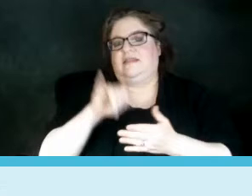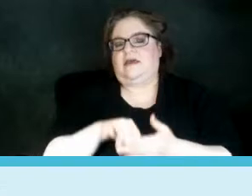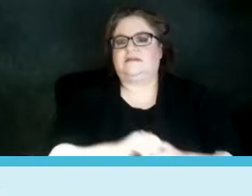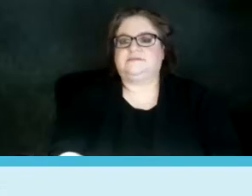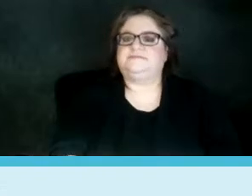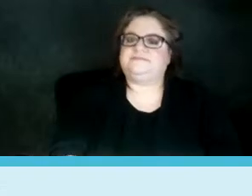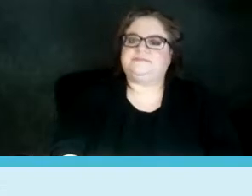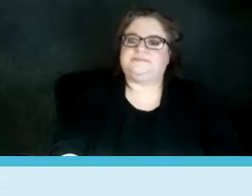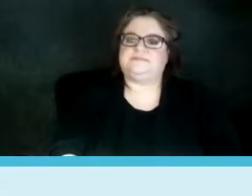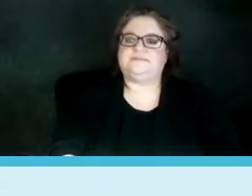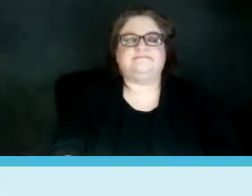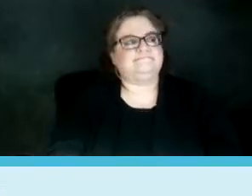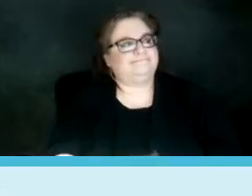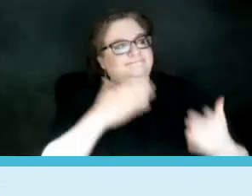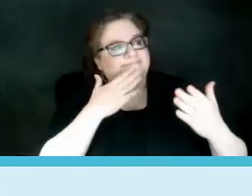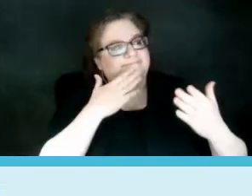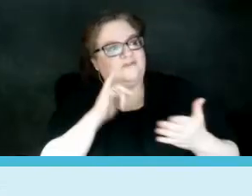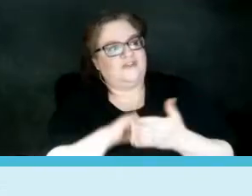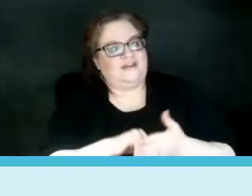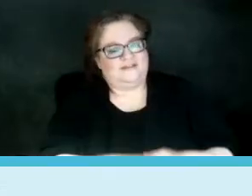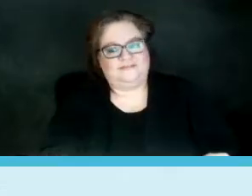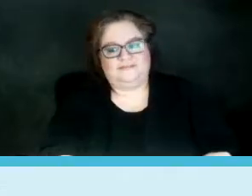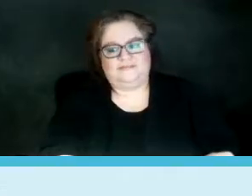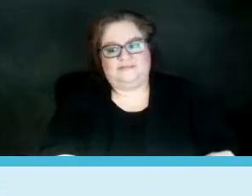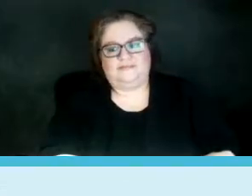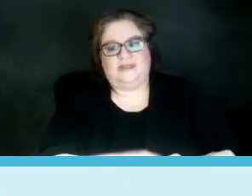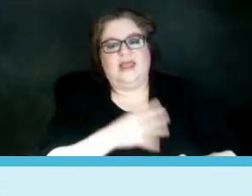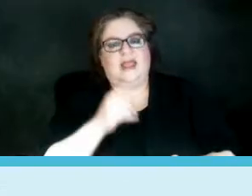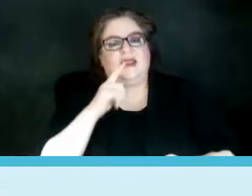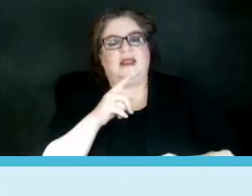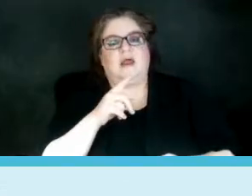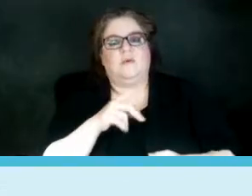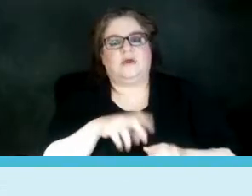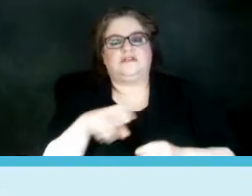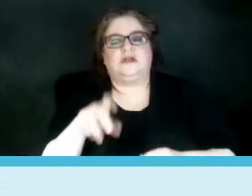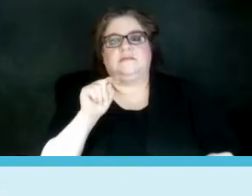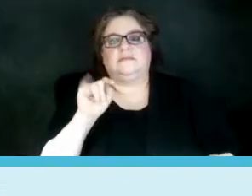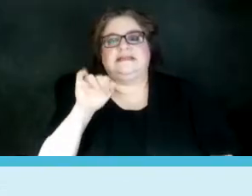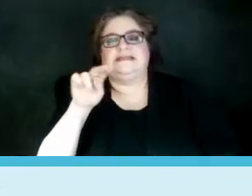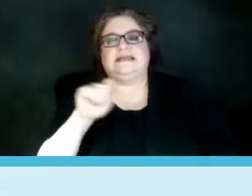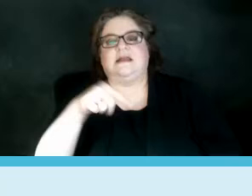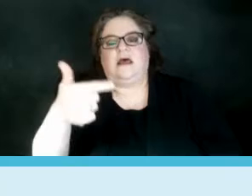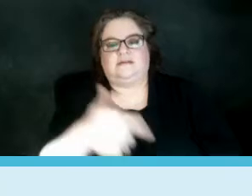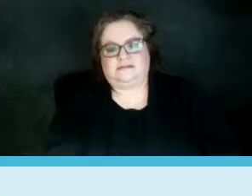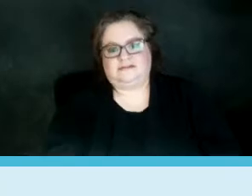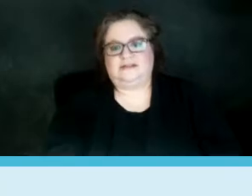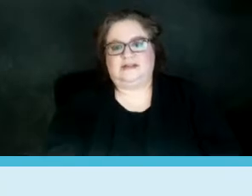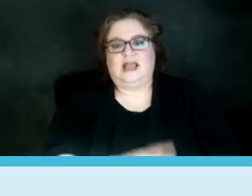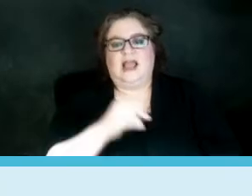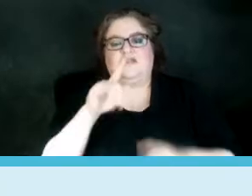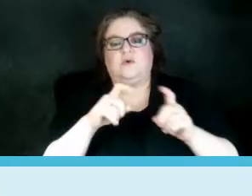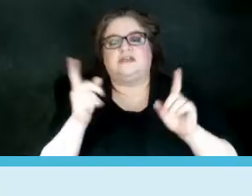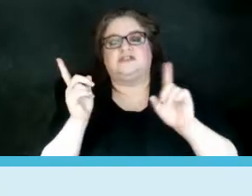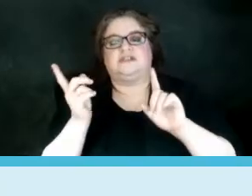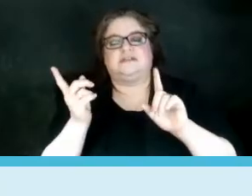Okay. Awesome. Thank you for that. And I'm going to jump to Tina. And the question again